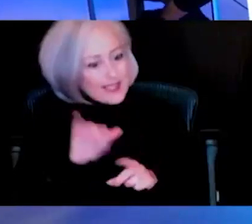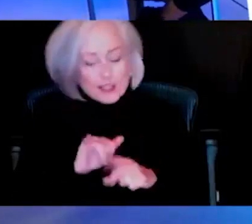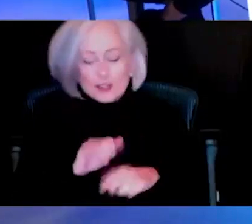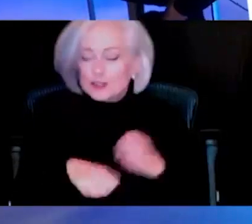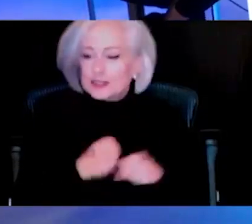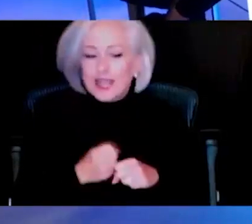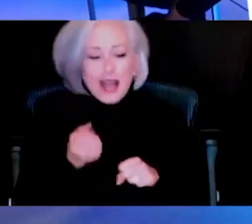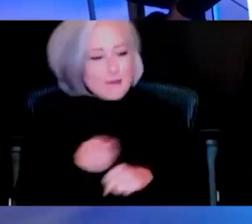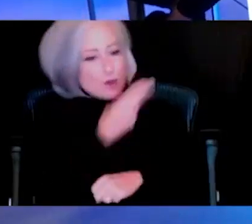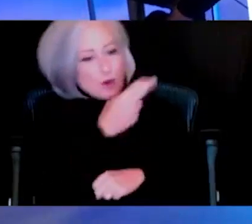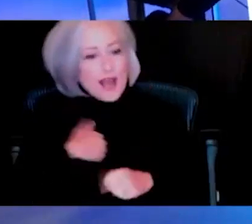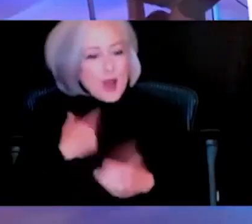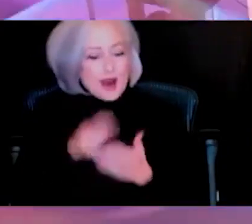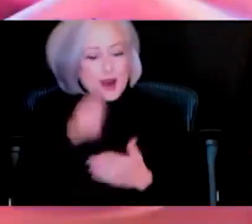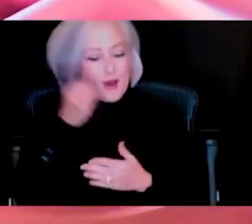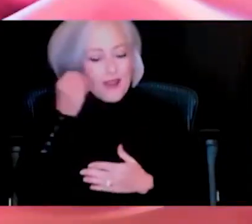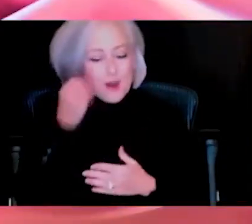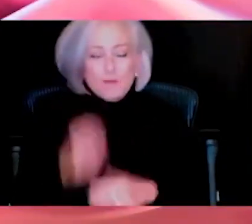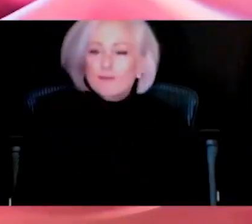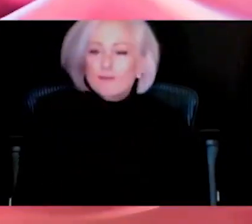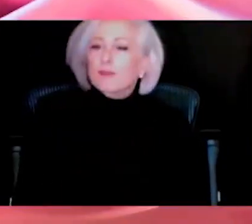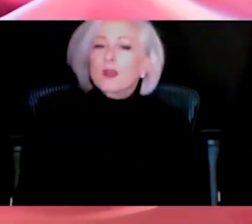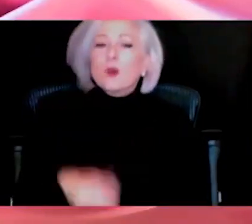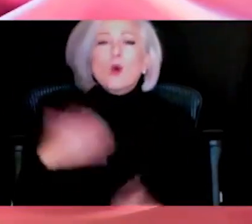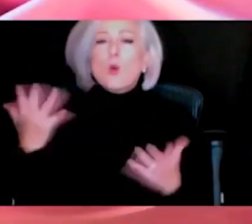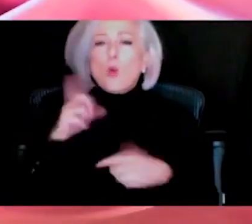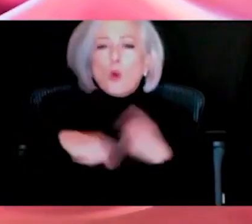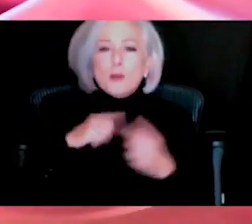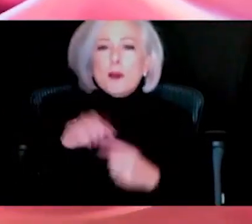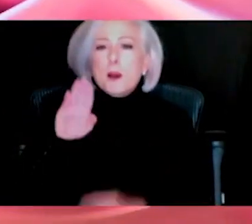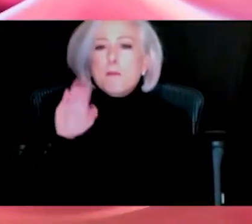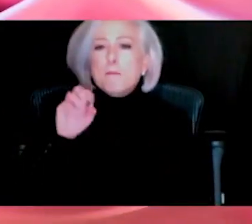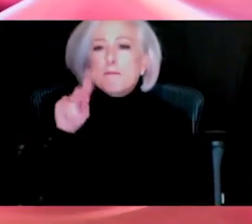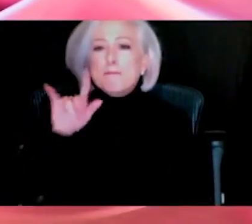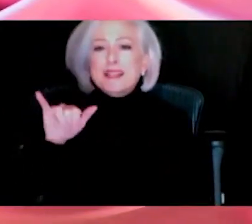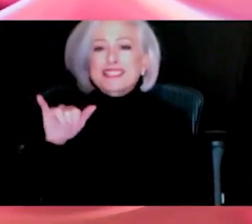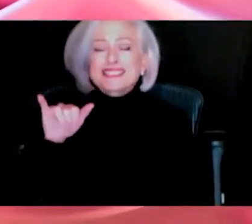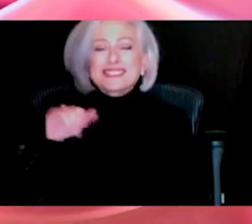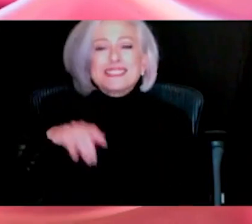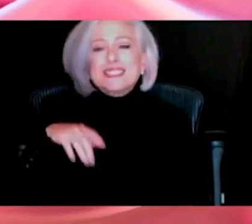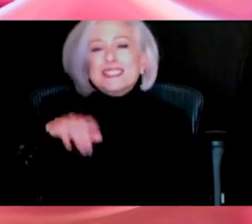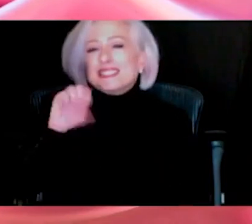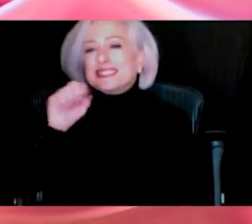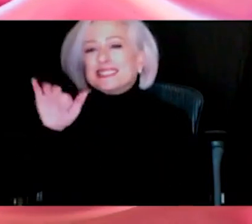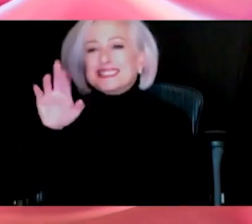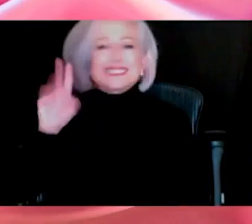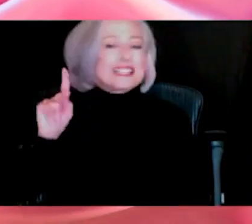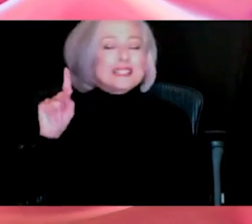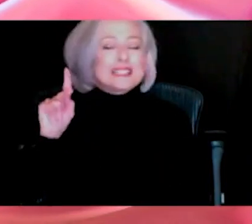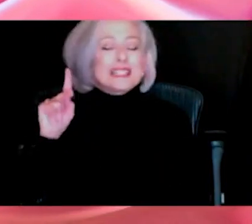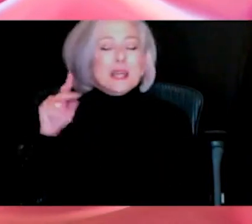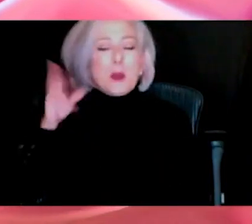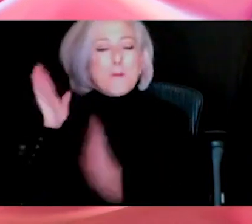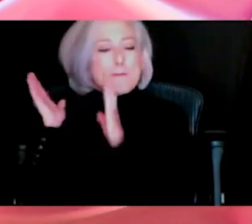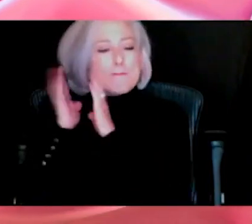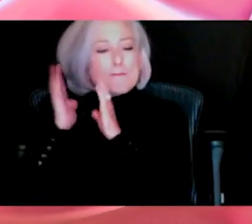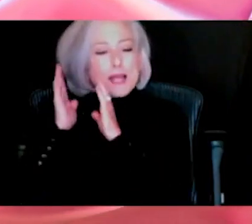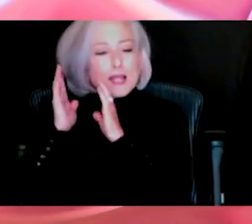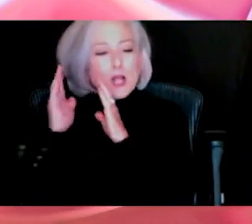I get home. Okay, what about the Blisty pillow? These satiny, silky pillowcases that promise that they're